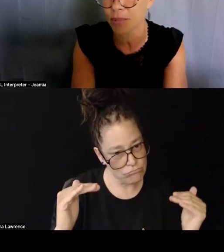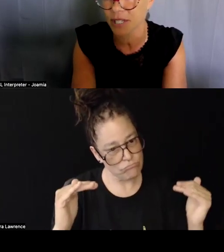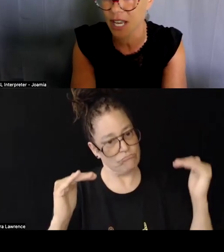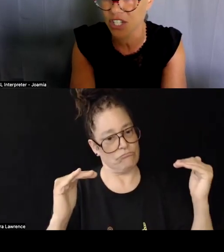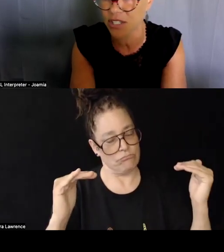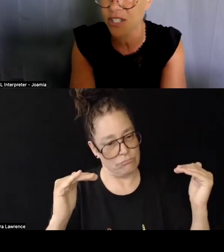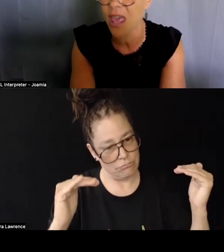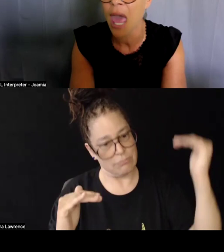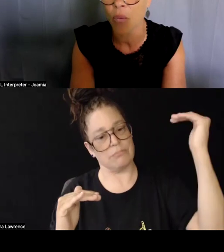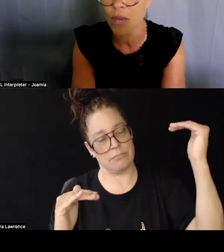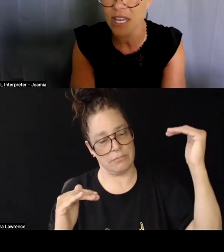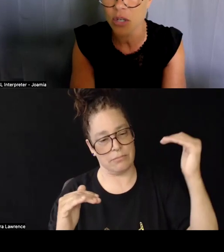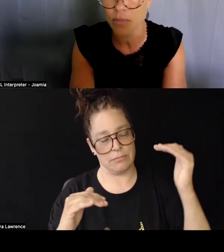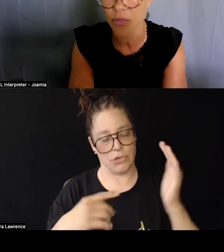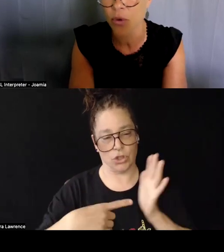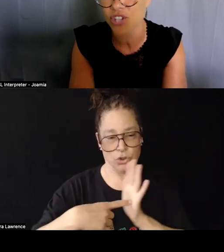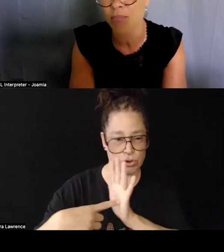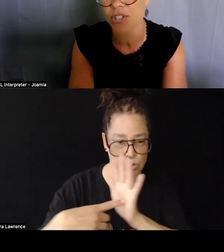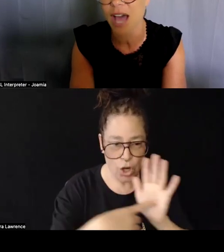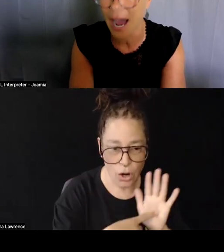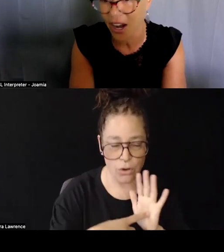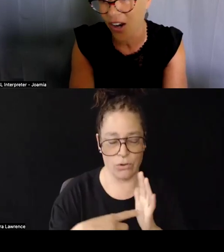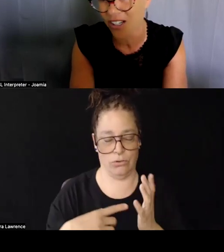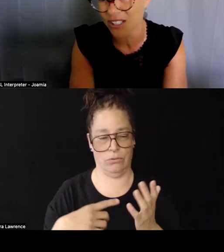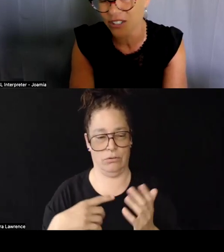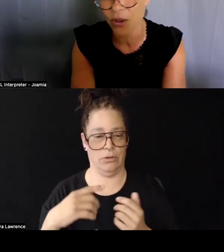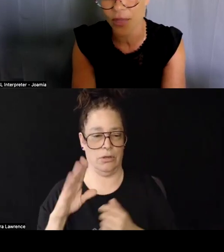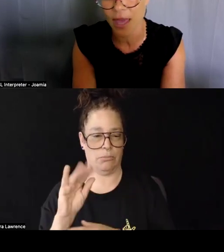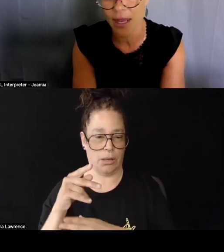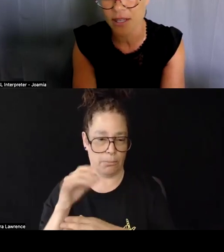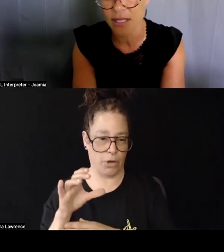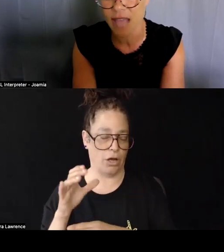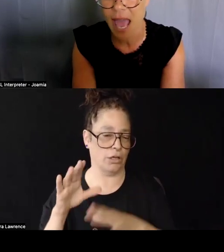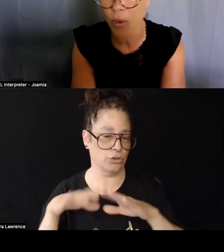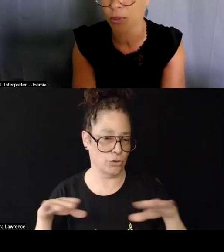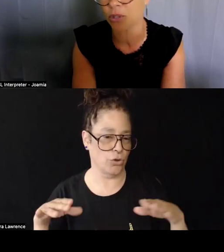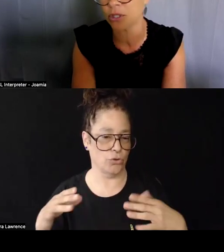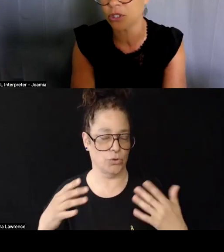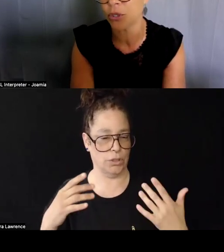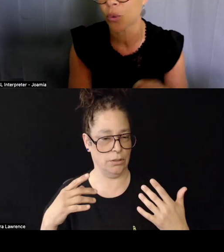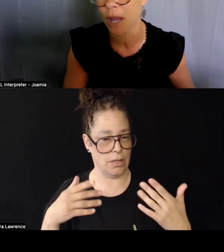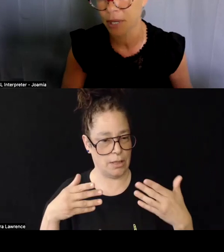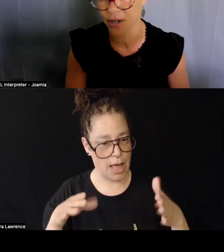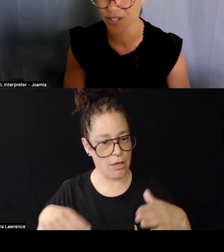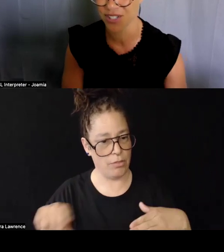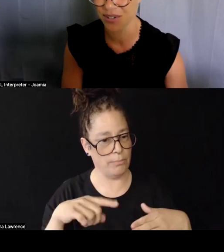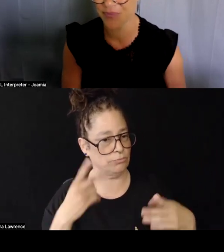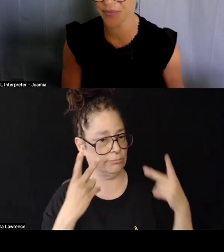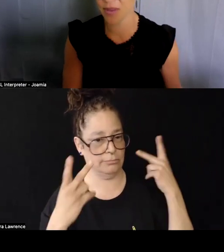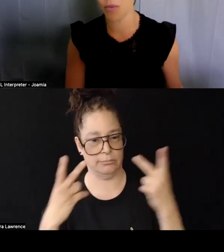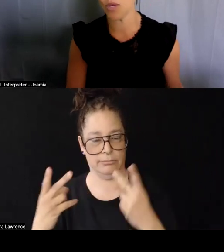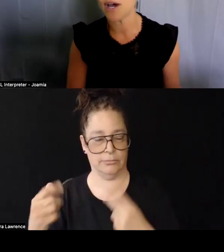enough representations, and we need to make those numbers higher so that it is equitable to their white